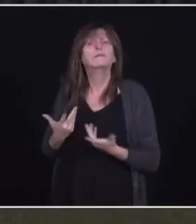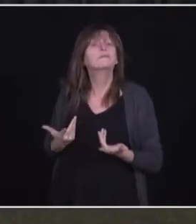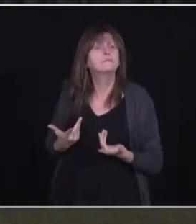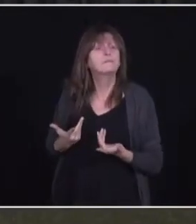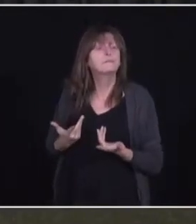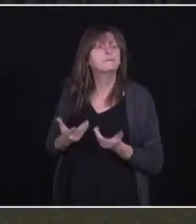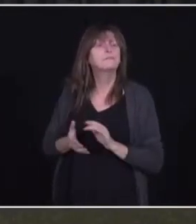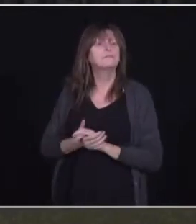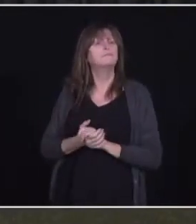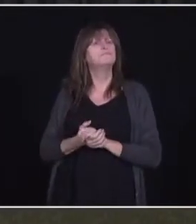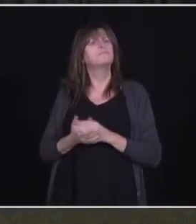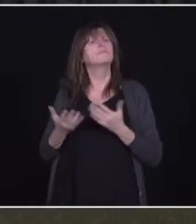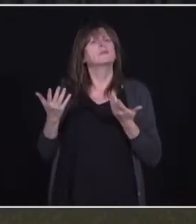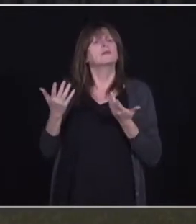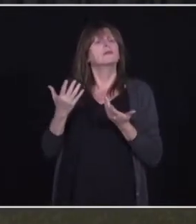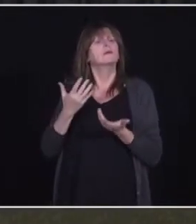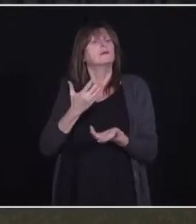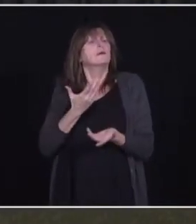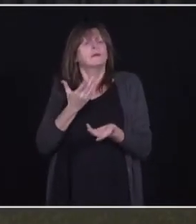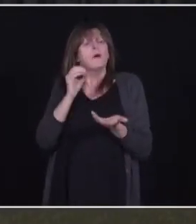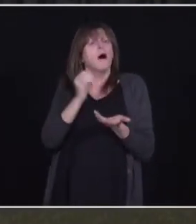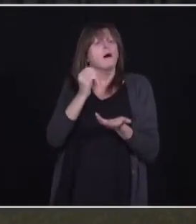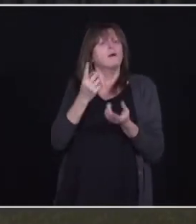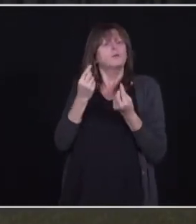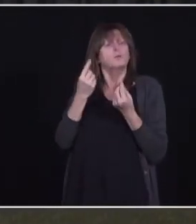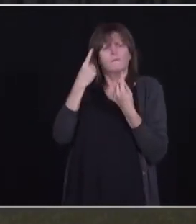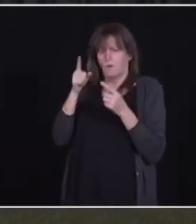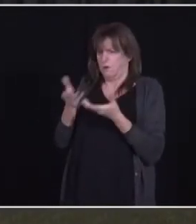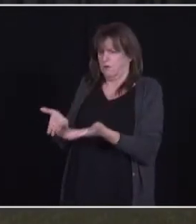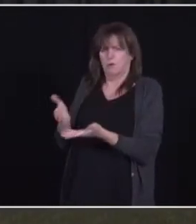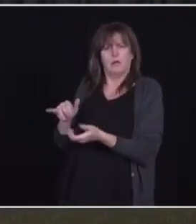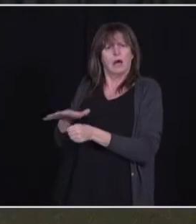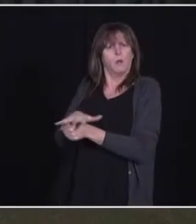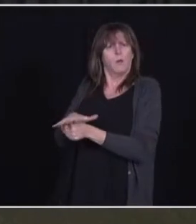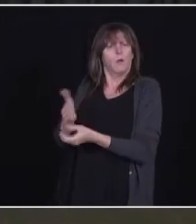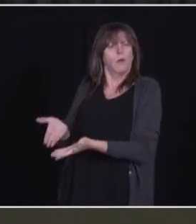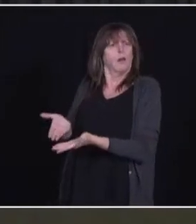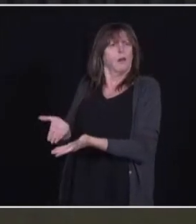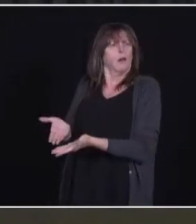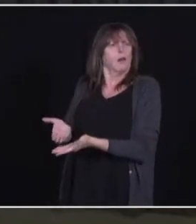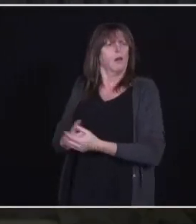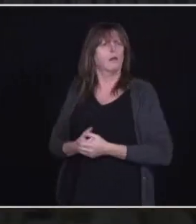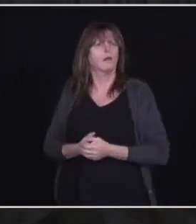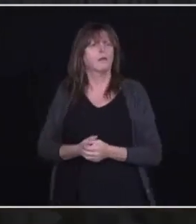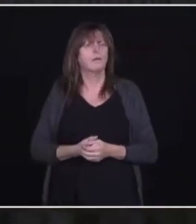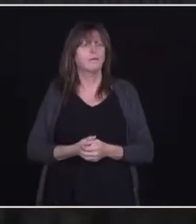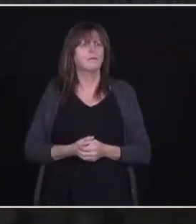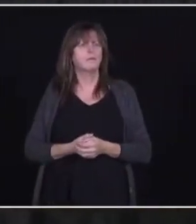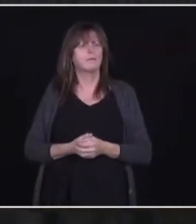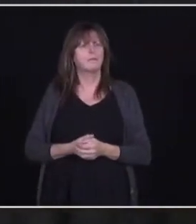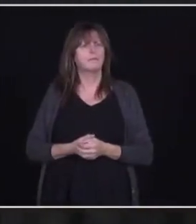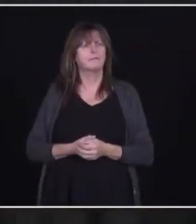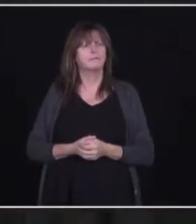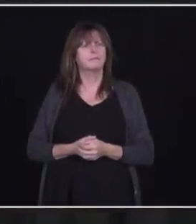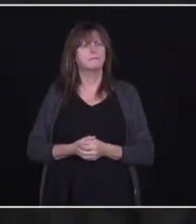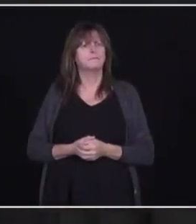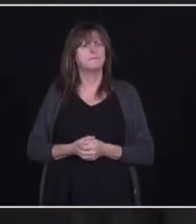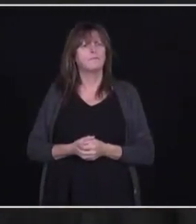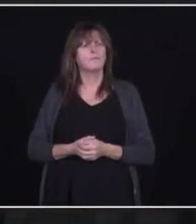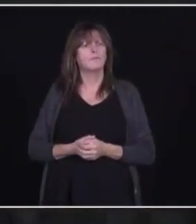doing to actually help the situation locally there? Well, before I pass it over to the minister, I just